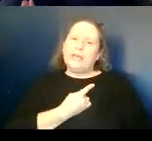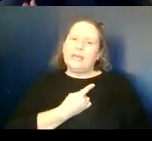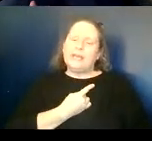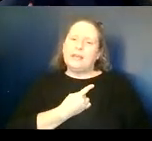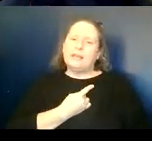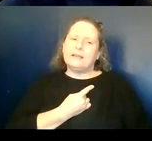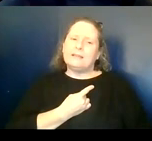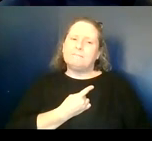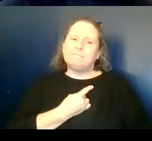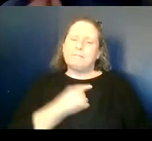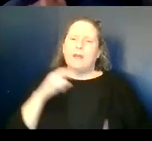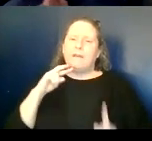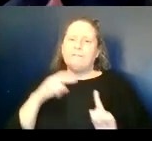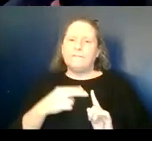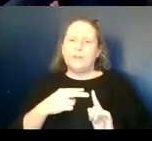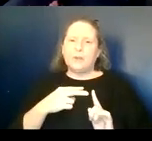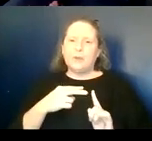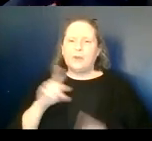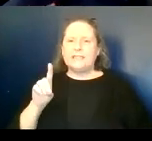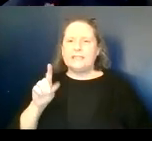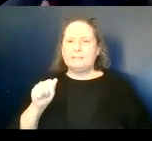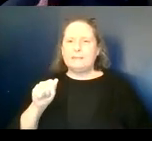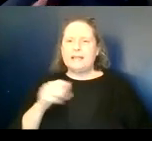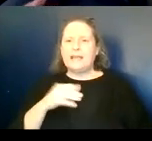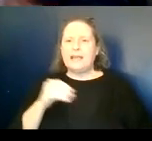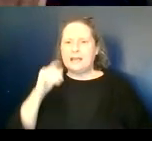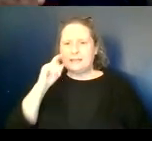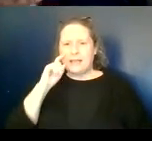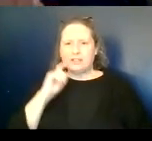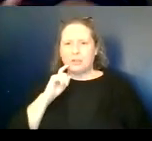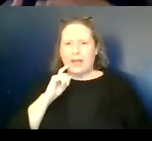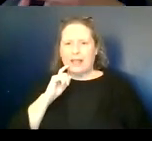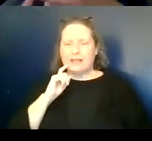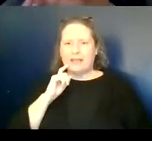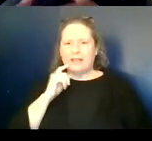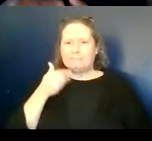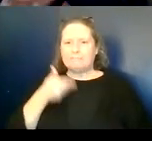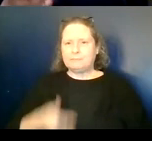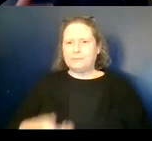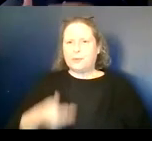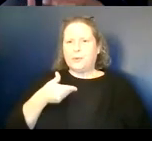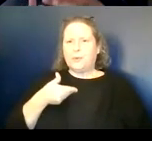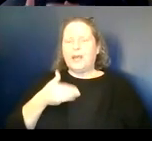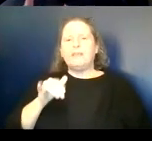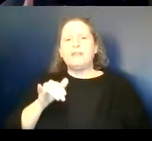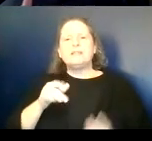view disability and sexuality, it really comes from how we